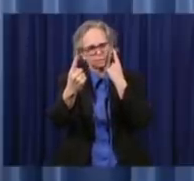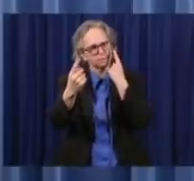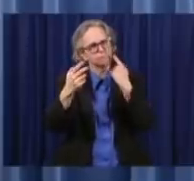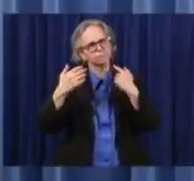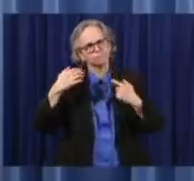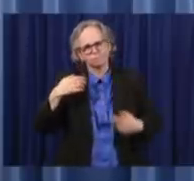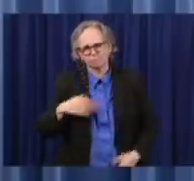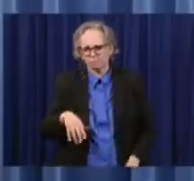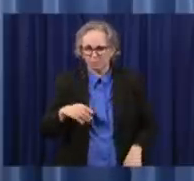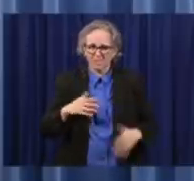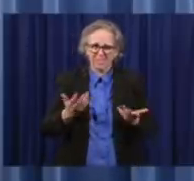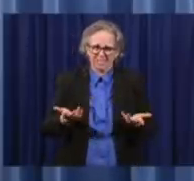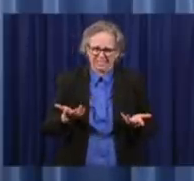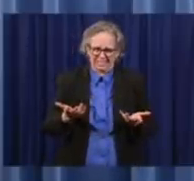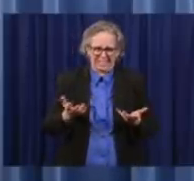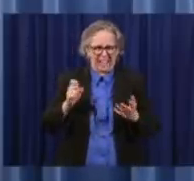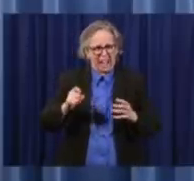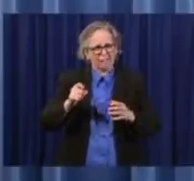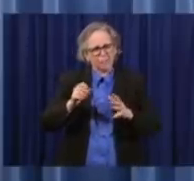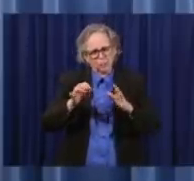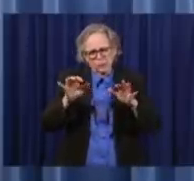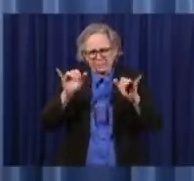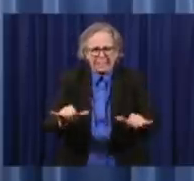But we have to stick together.